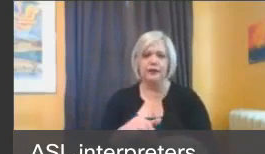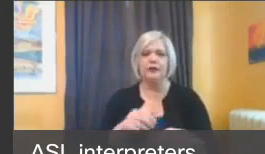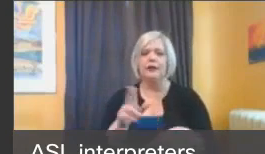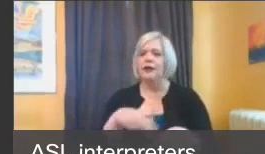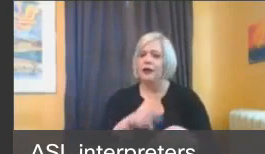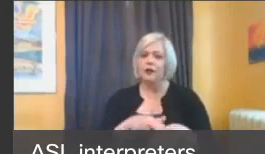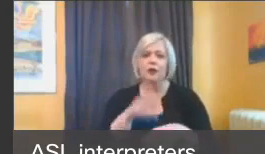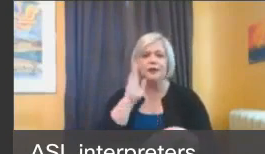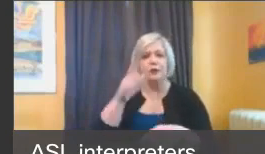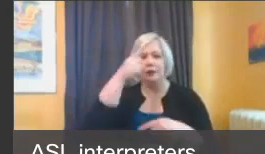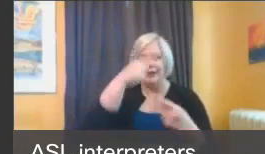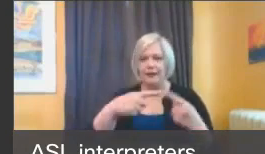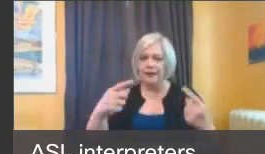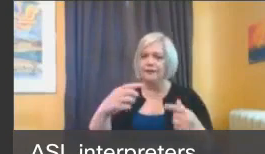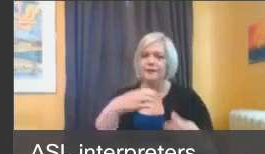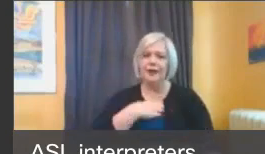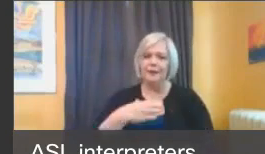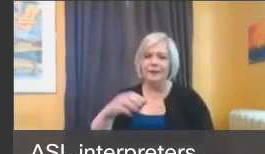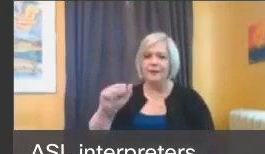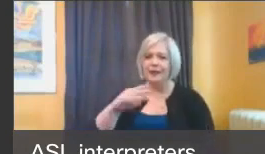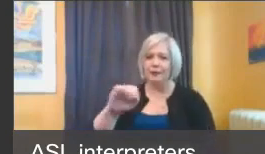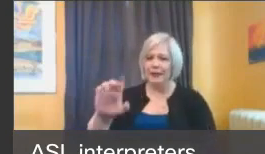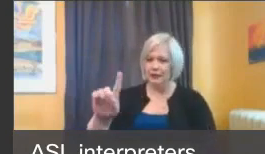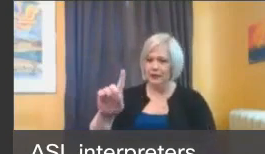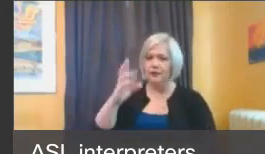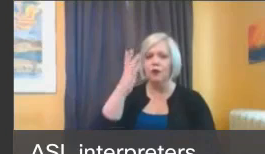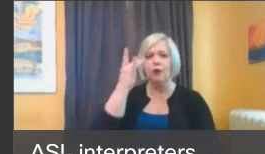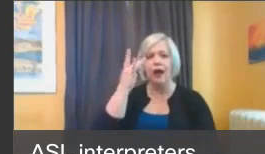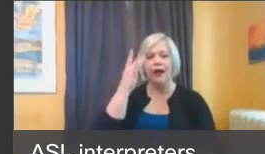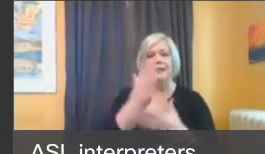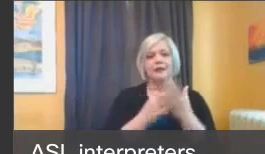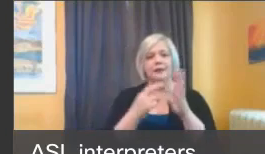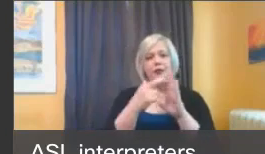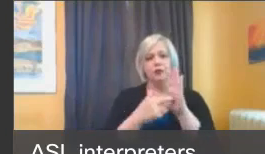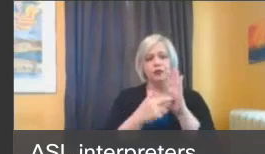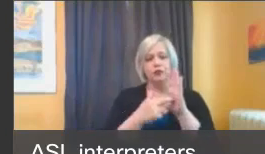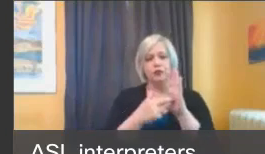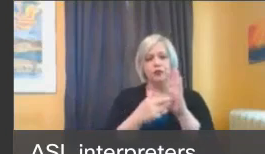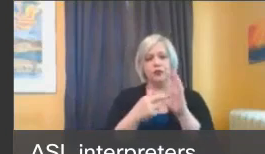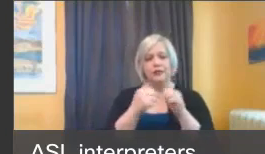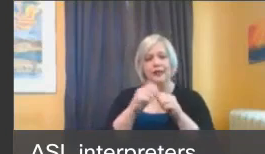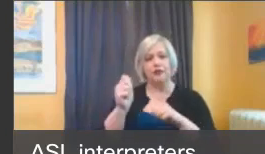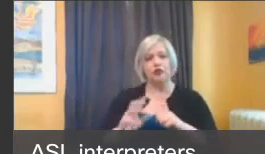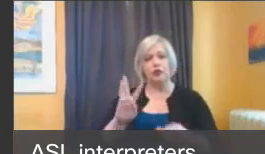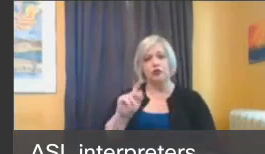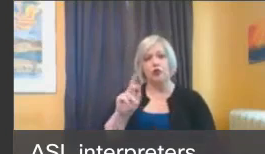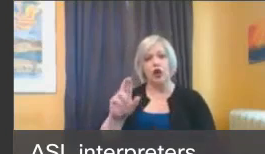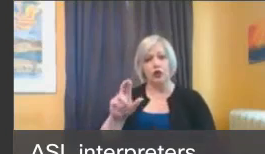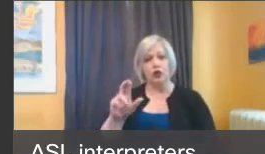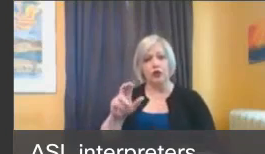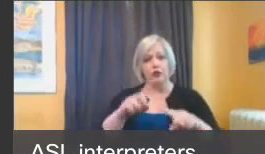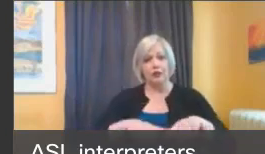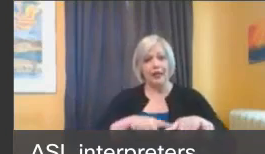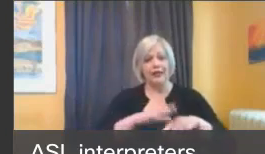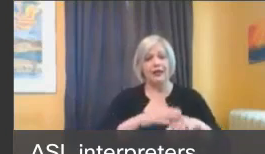will be appealed because among the provisions that the Judge Walker relied on are the Voting Rights Act and the